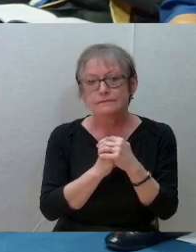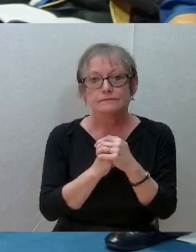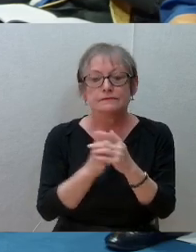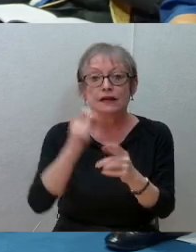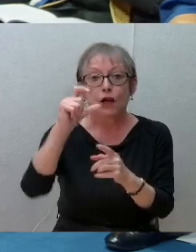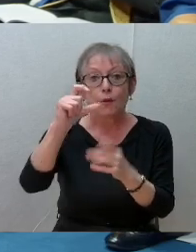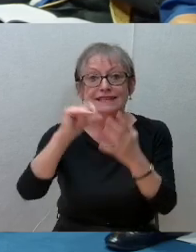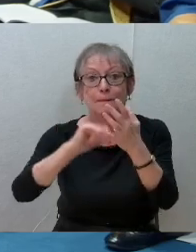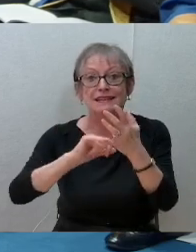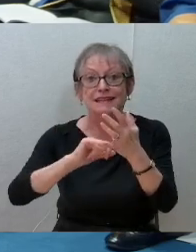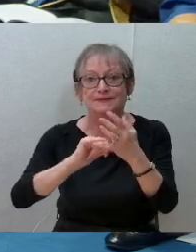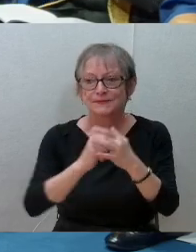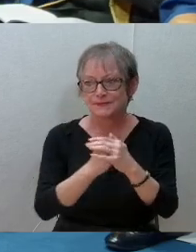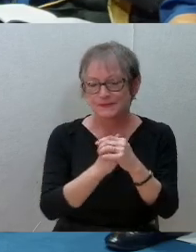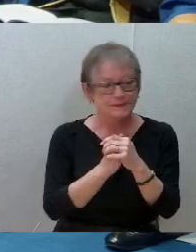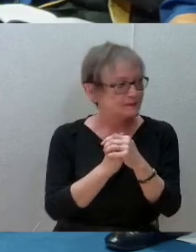Chloe Simpson.